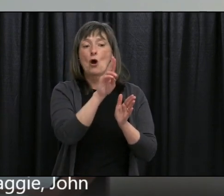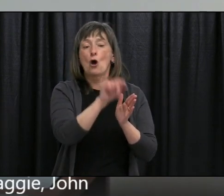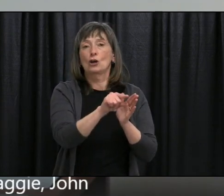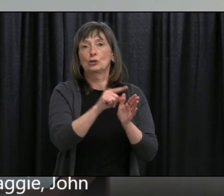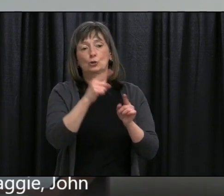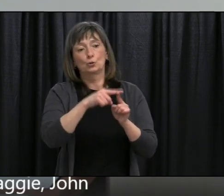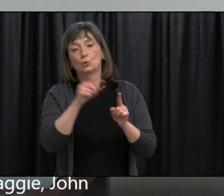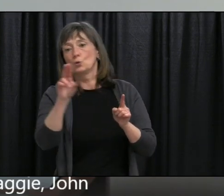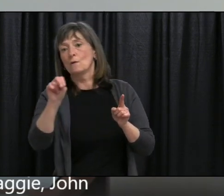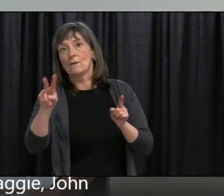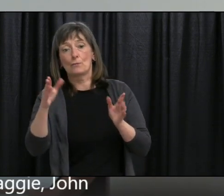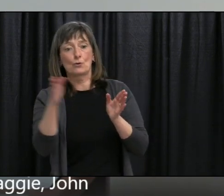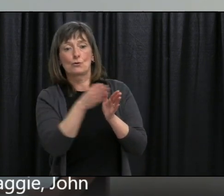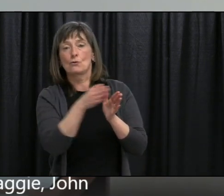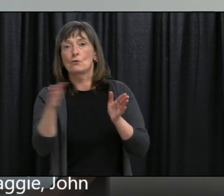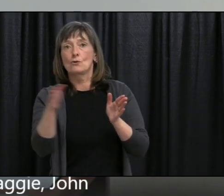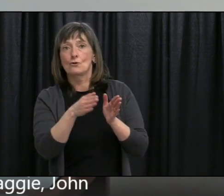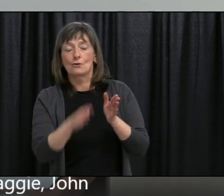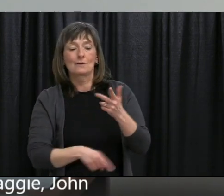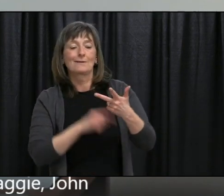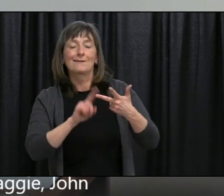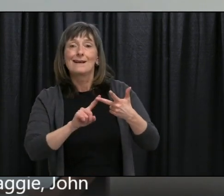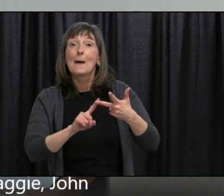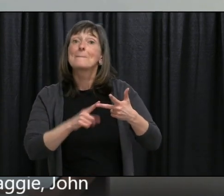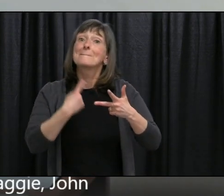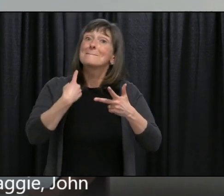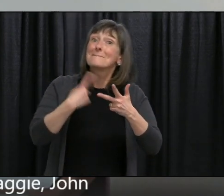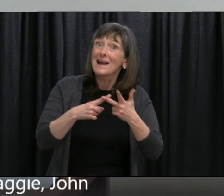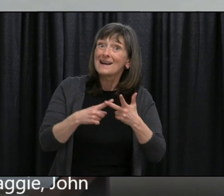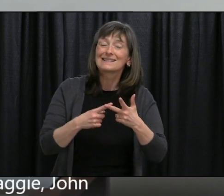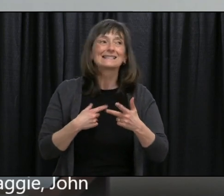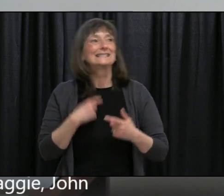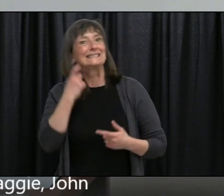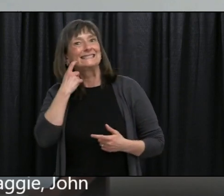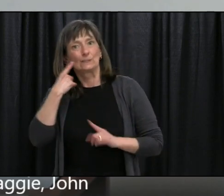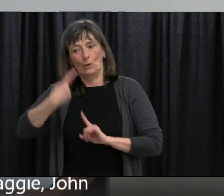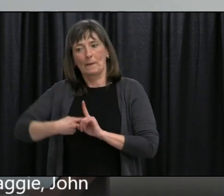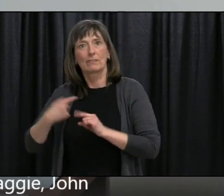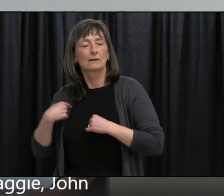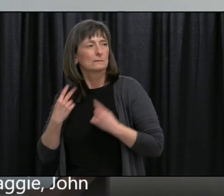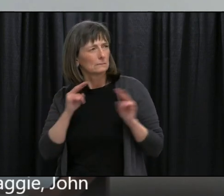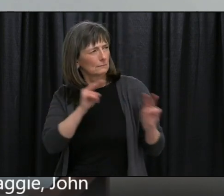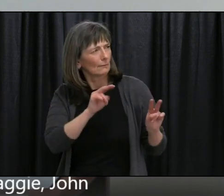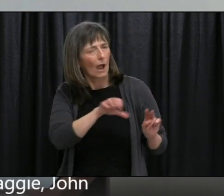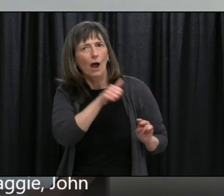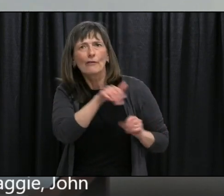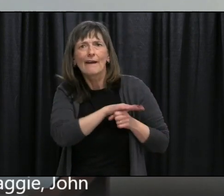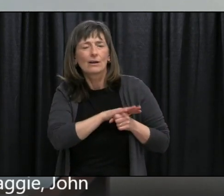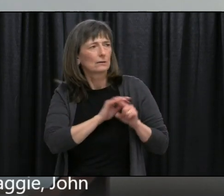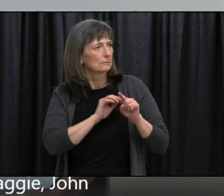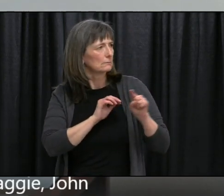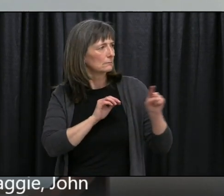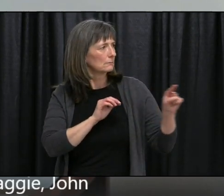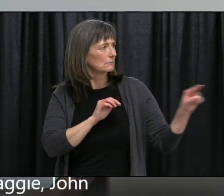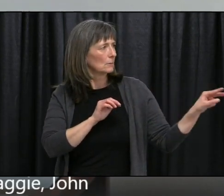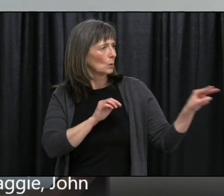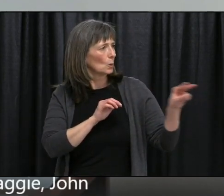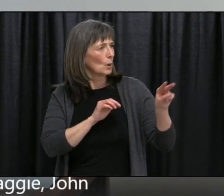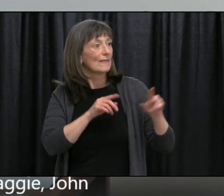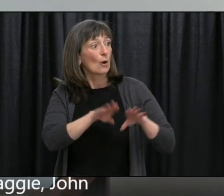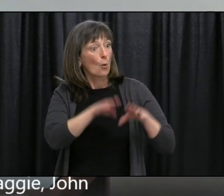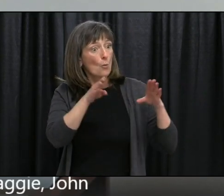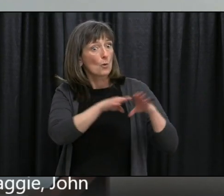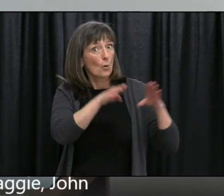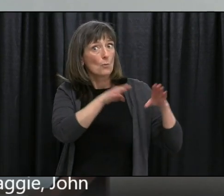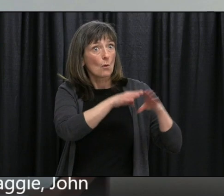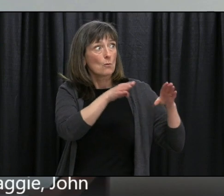experiences of other jurisdictions over the last 3 or 4 weeks, where they have got to the stage of relaxing some